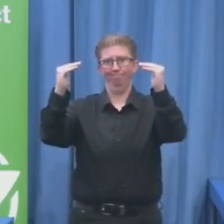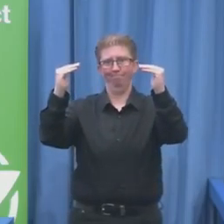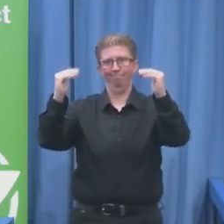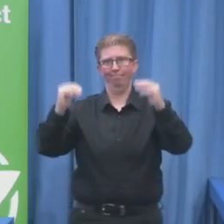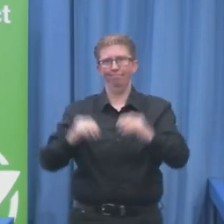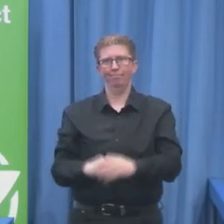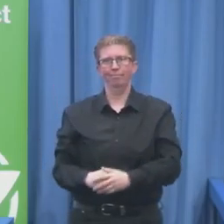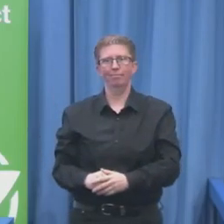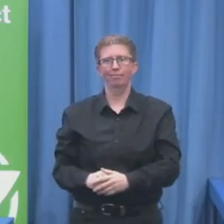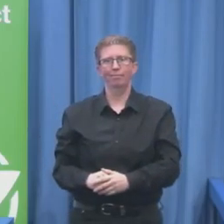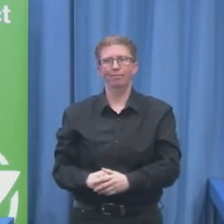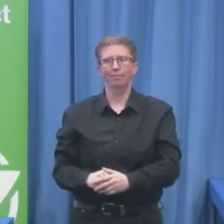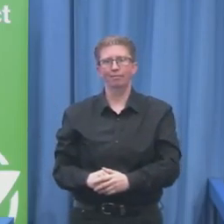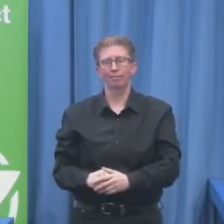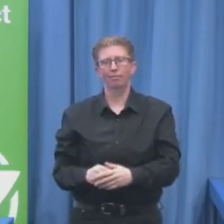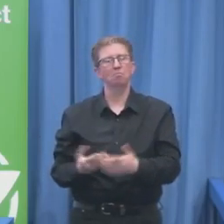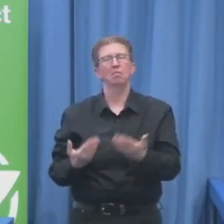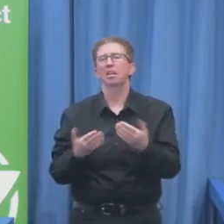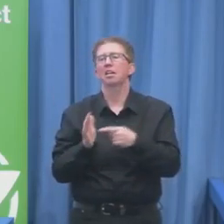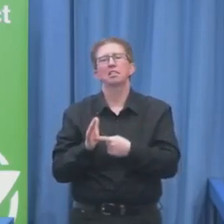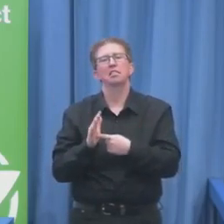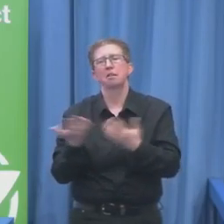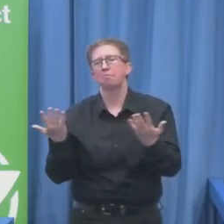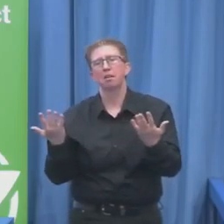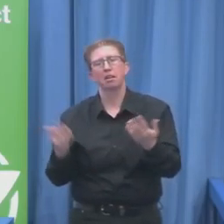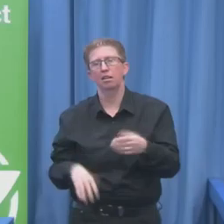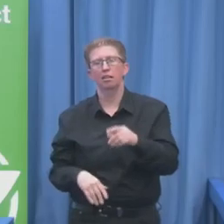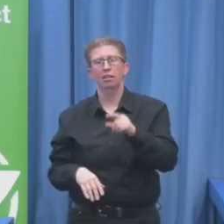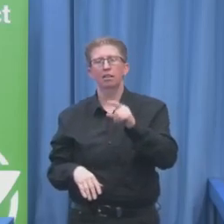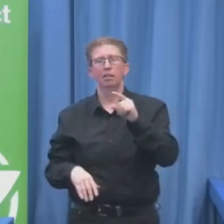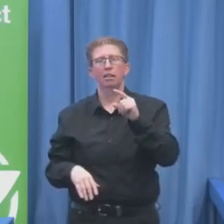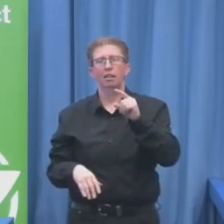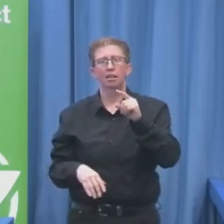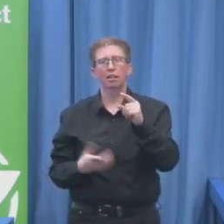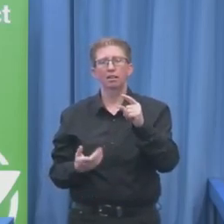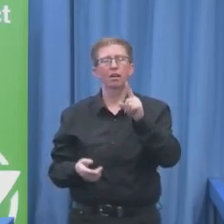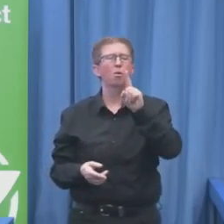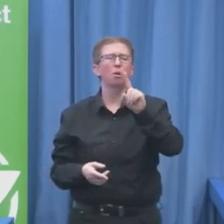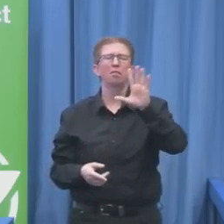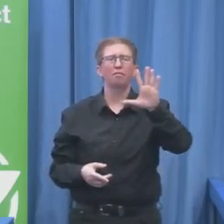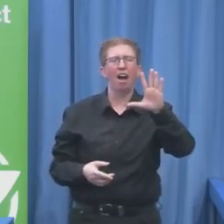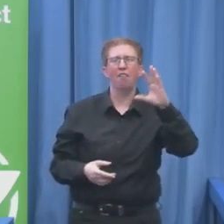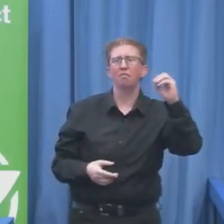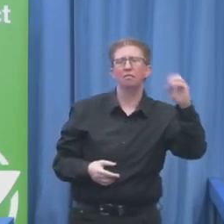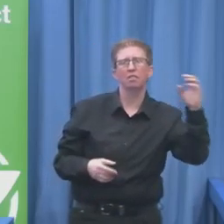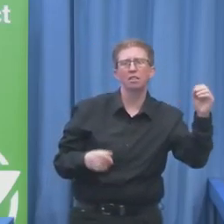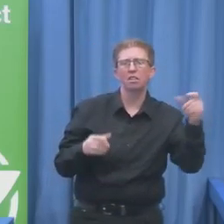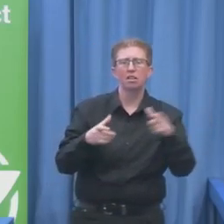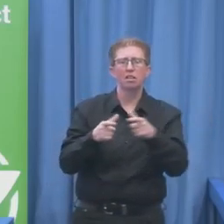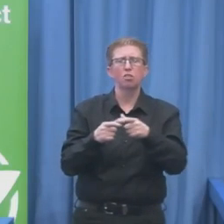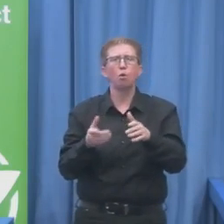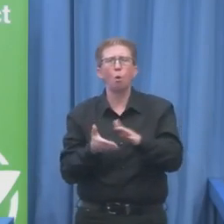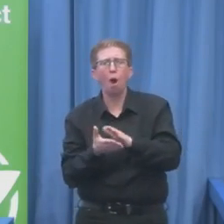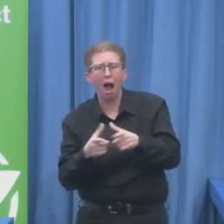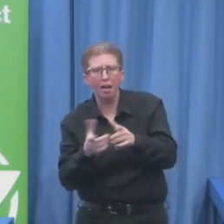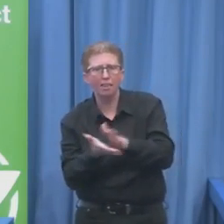chocolate units as opposed to 100,000 chocolate units. So that's I think, two main things that makes the difference. But